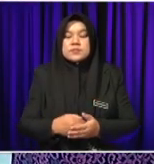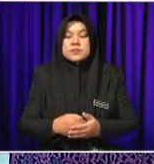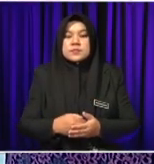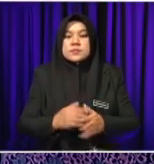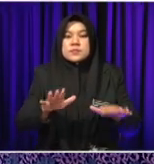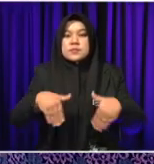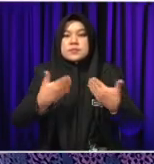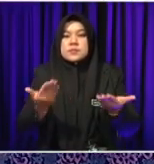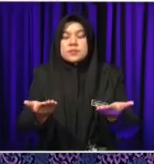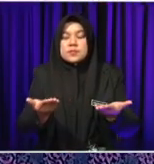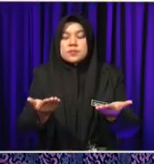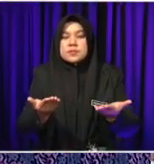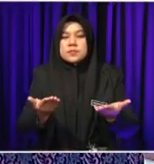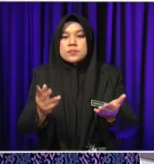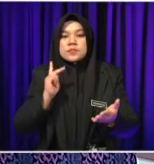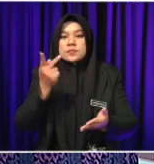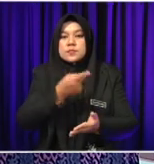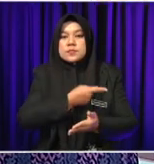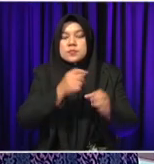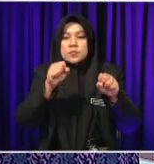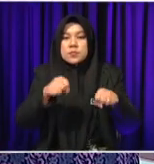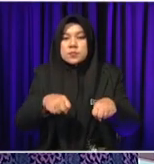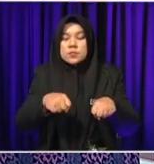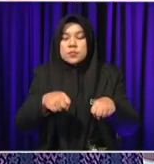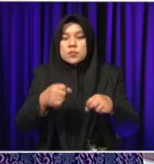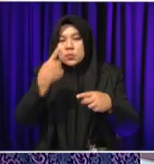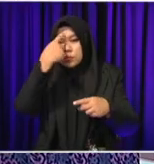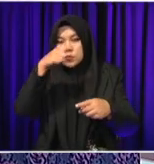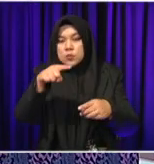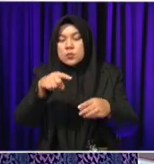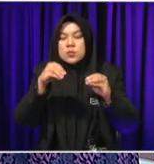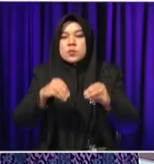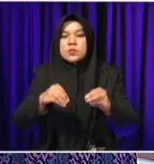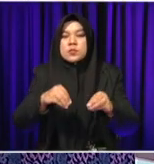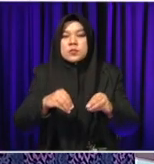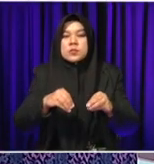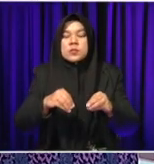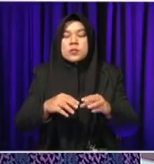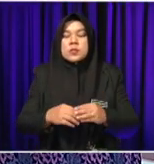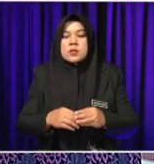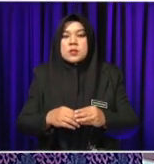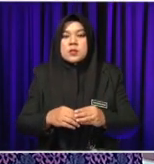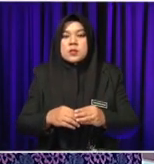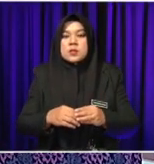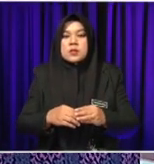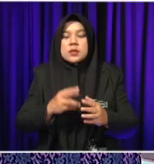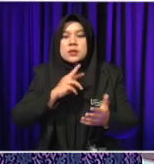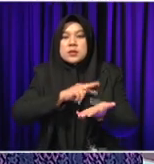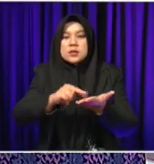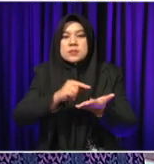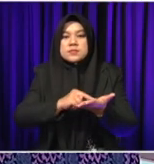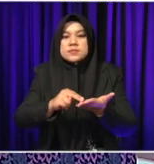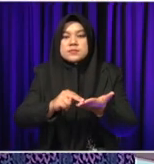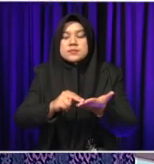how are we going to conduct this, to instill, to inculcate this values of loving